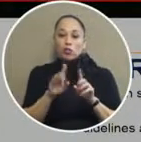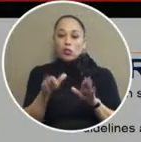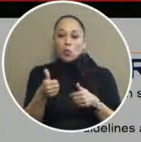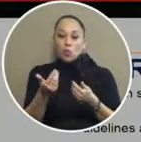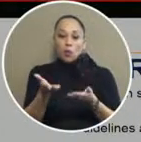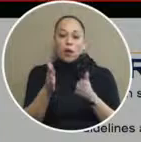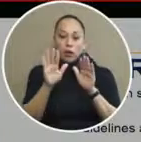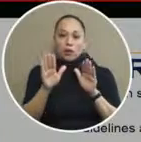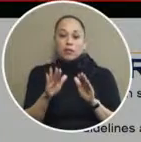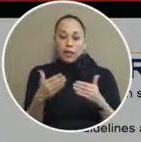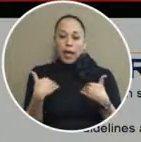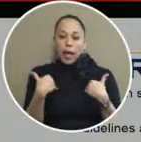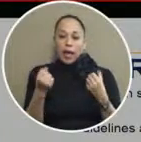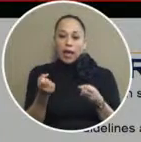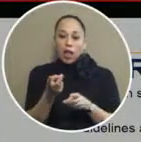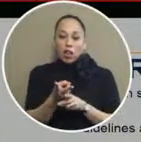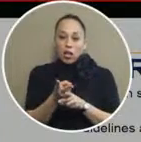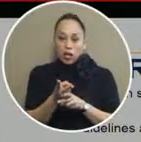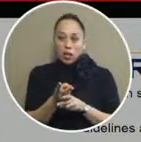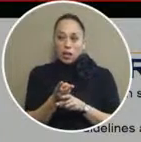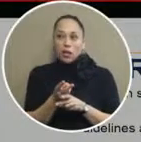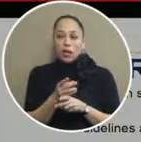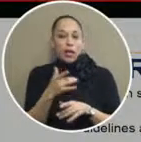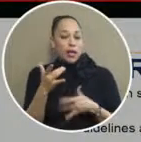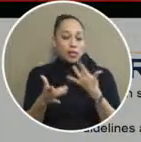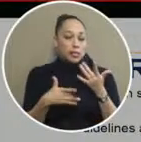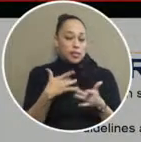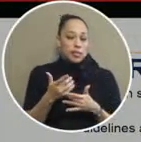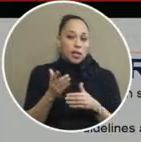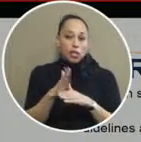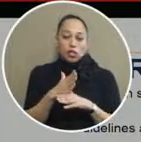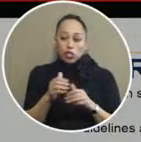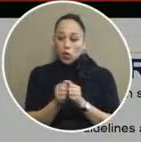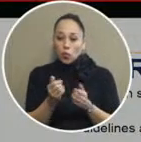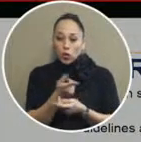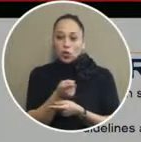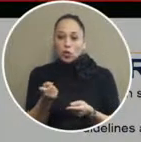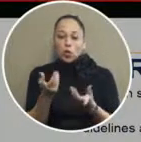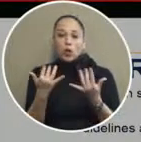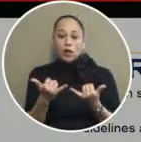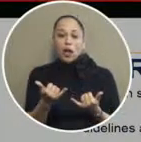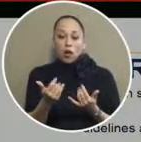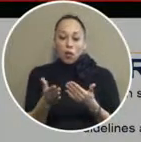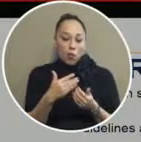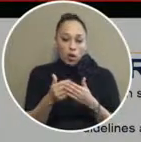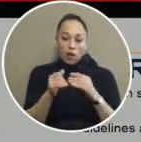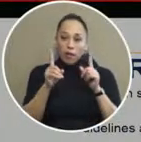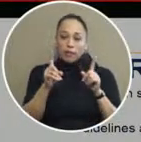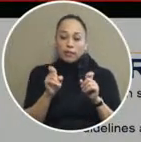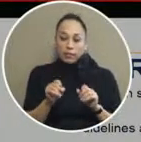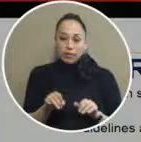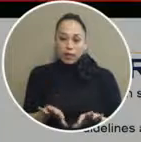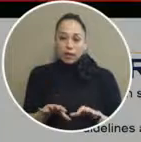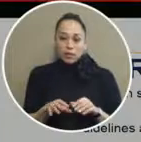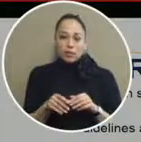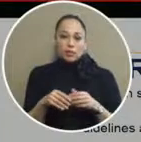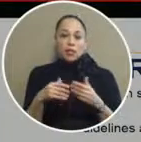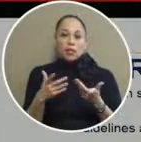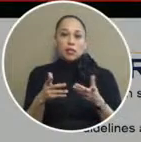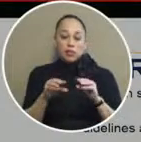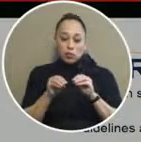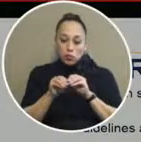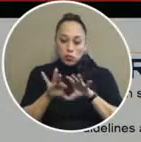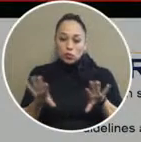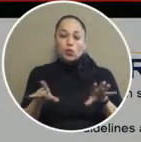great health care. It's exciting to be able to share with you now, however, that our testing has expanded exponentially across